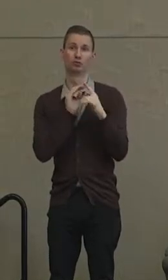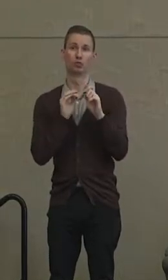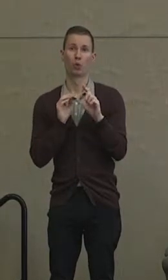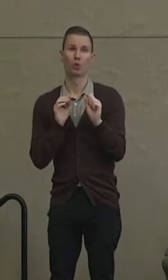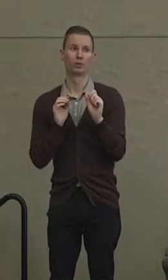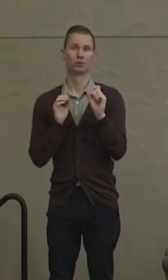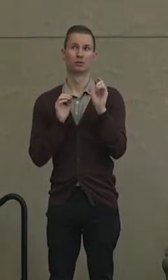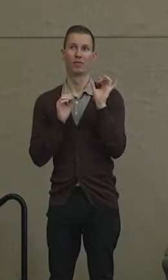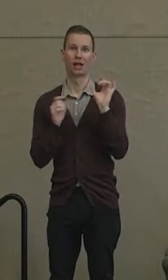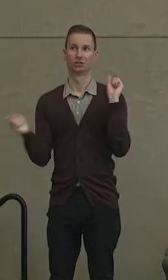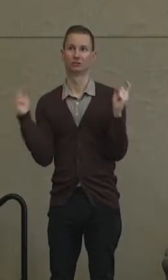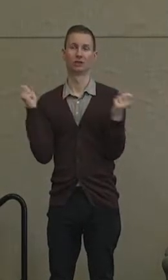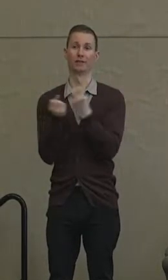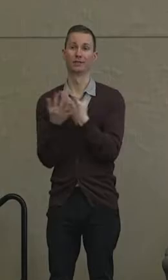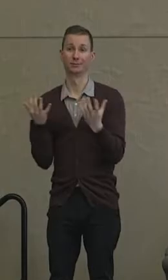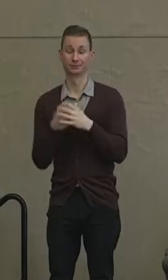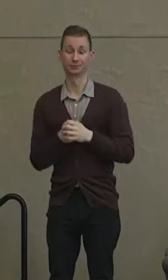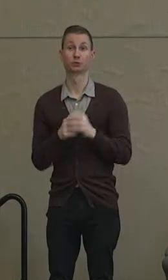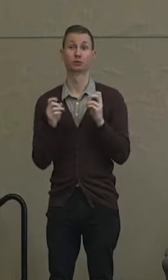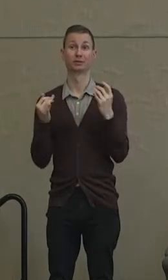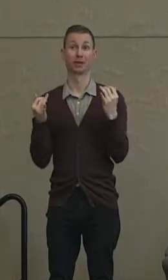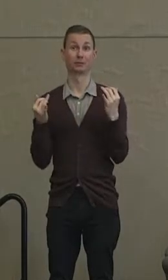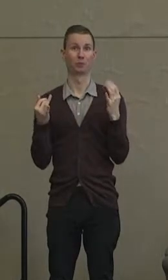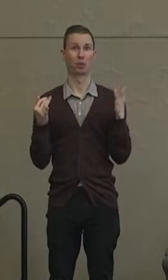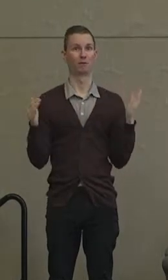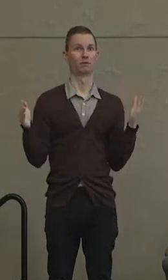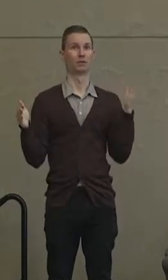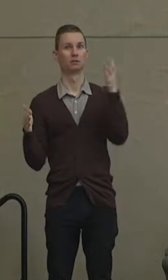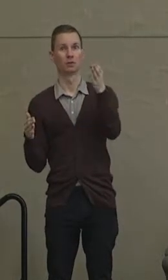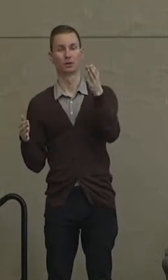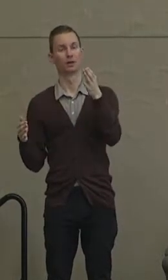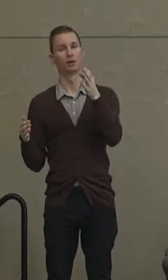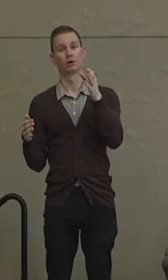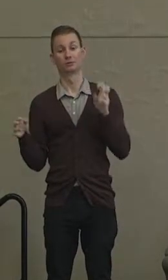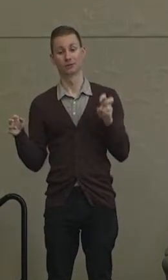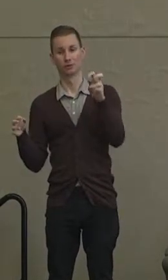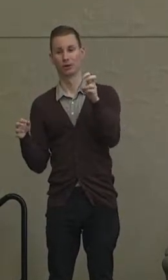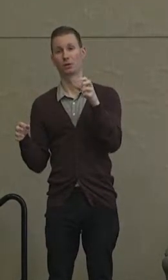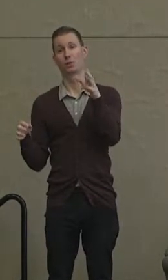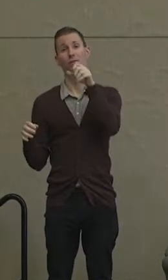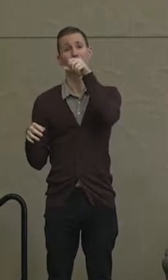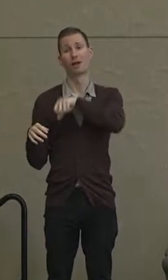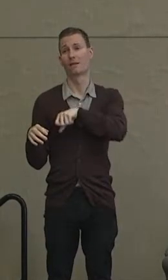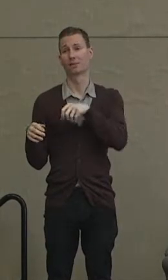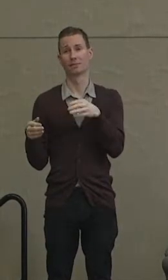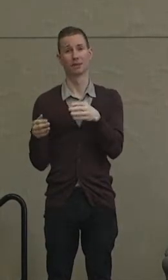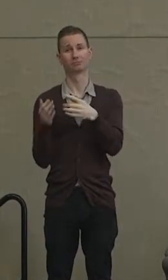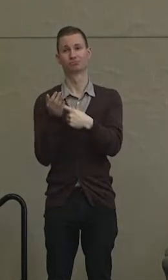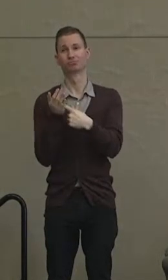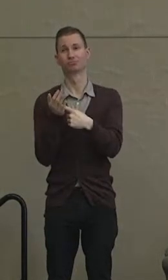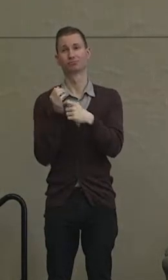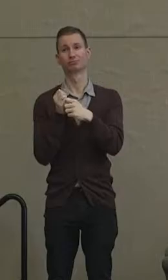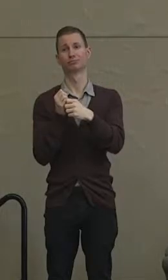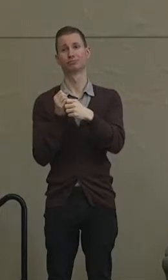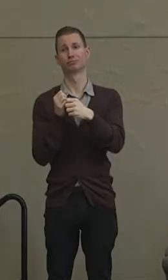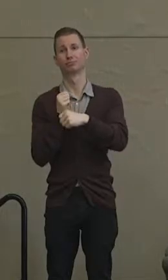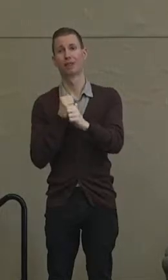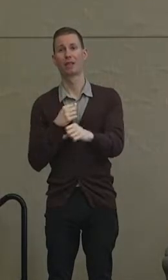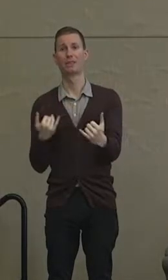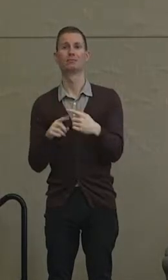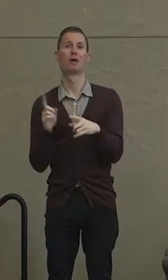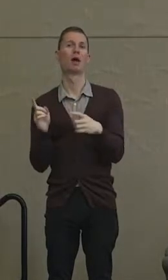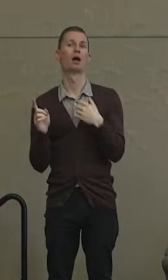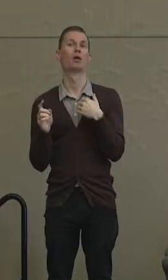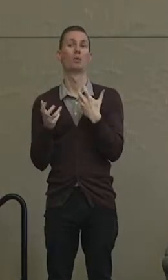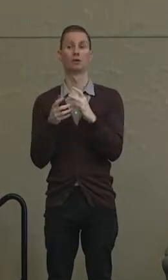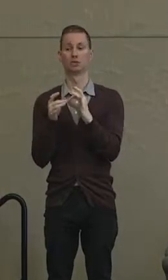everything. And then I'm gonna fast forward just because I would love to be here and just really talk about this. But I wanna mention